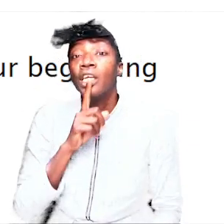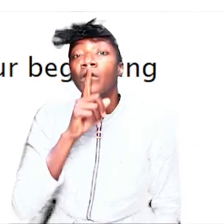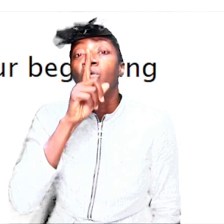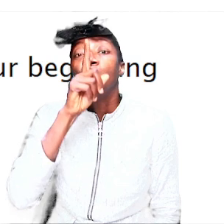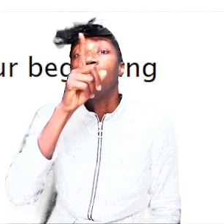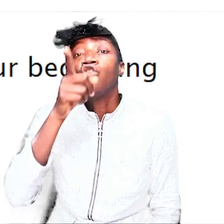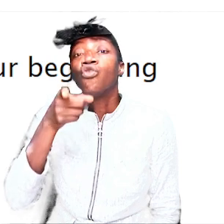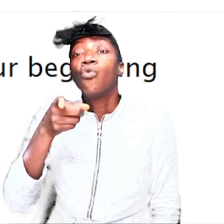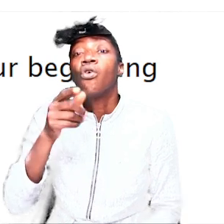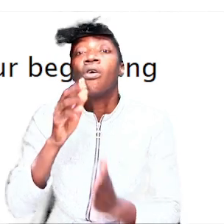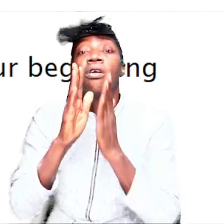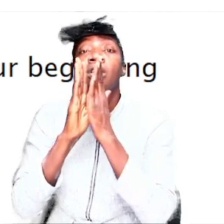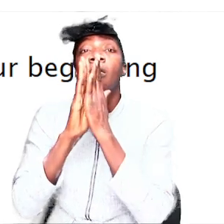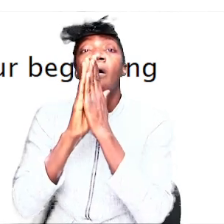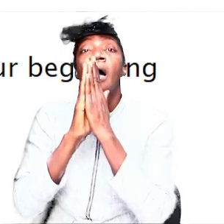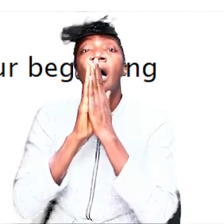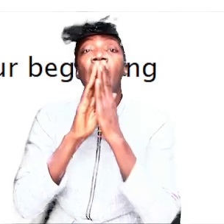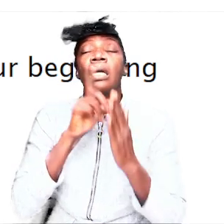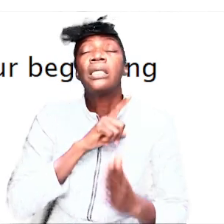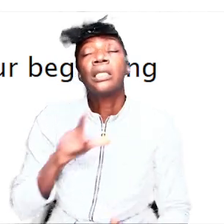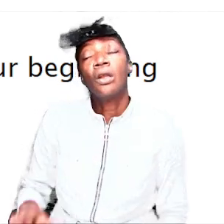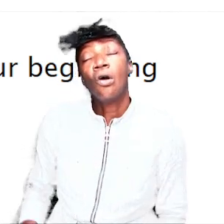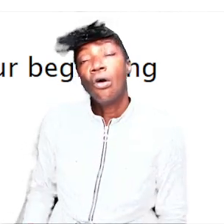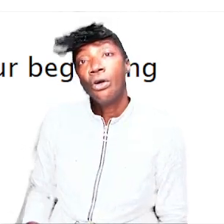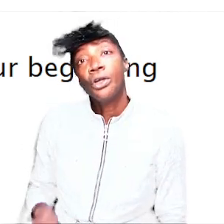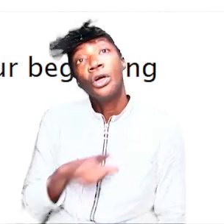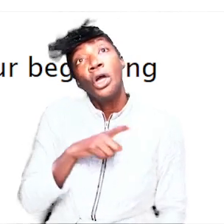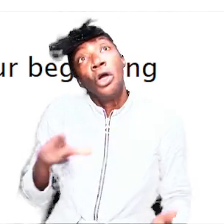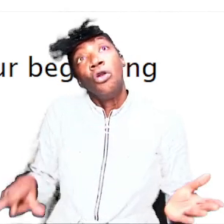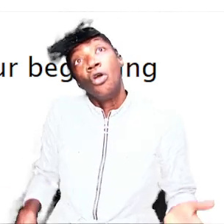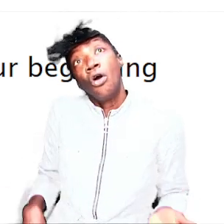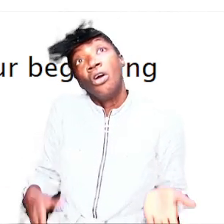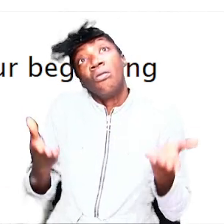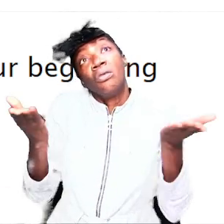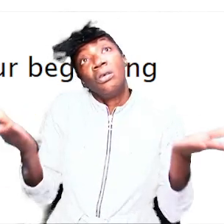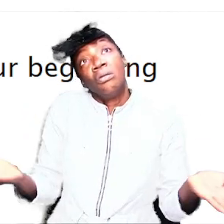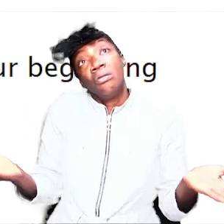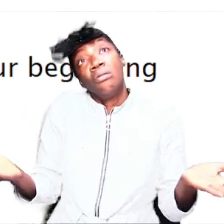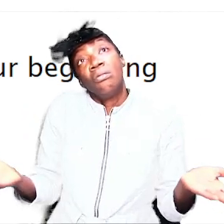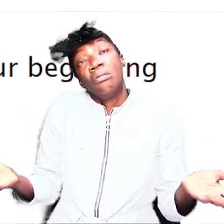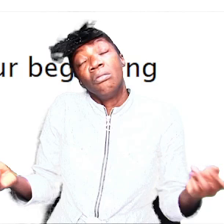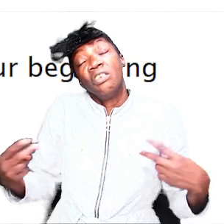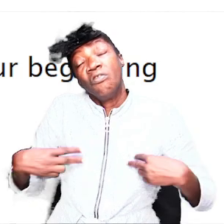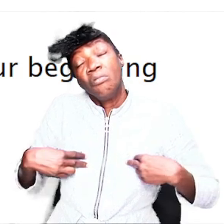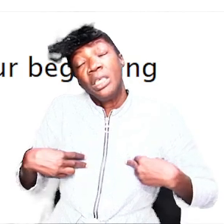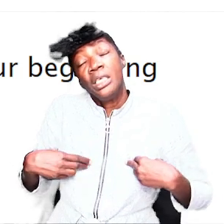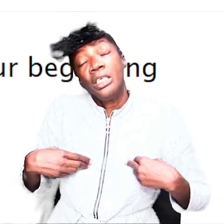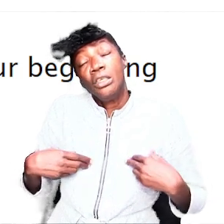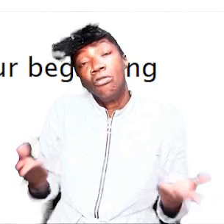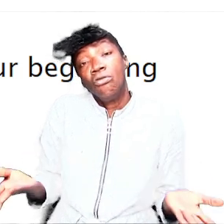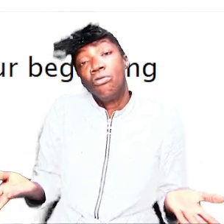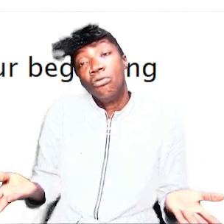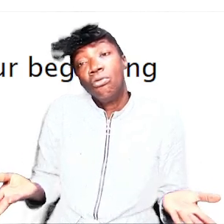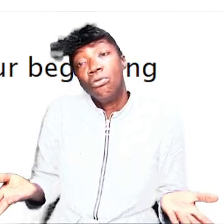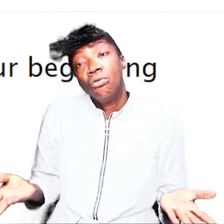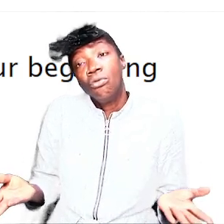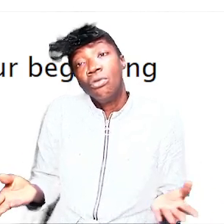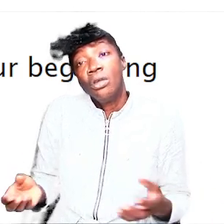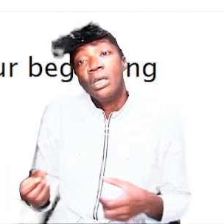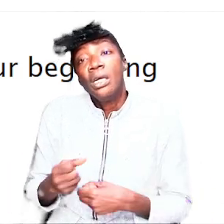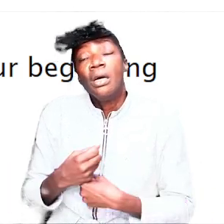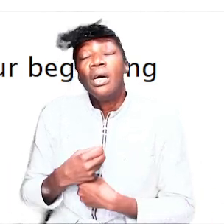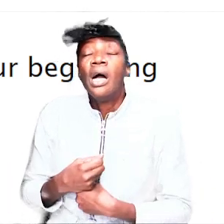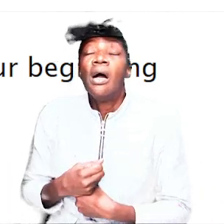that you inquire of the Lord. Lord, what would you have me to do? Allow him to lead us,